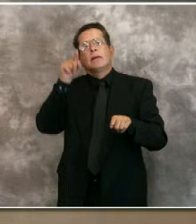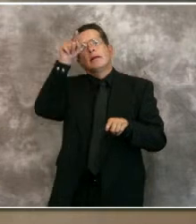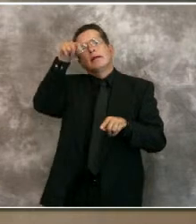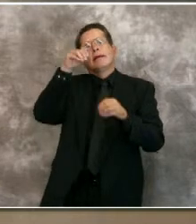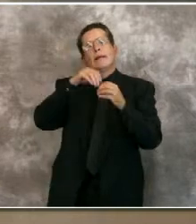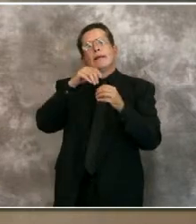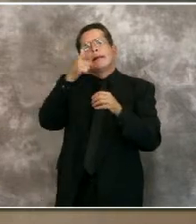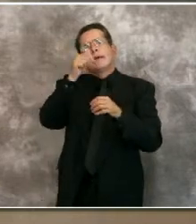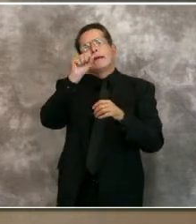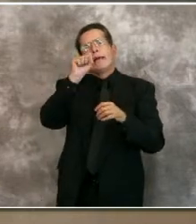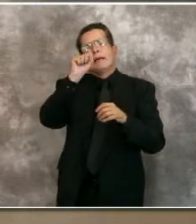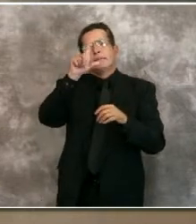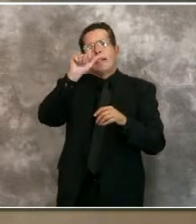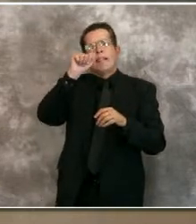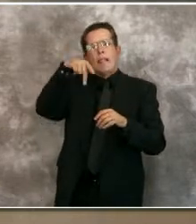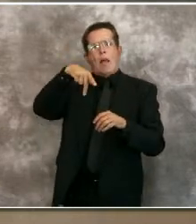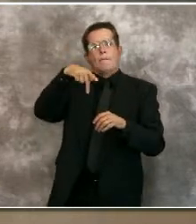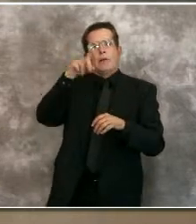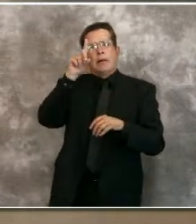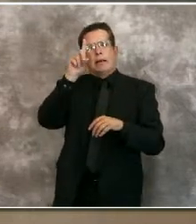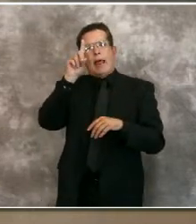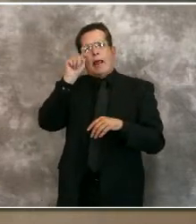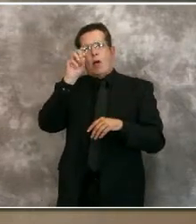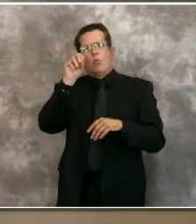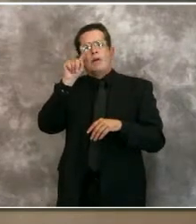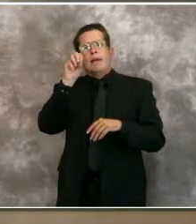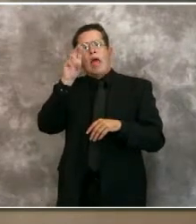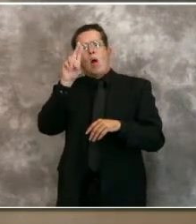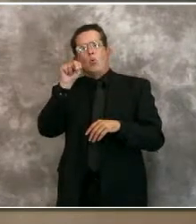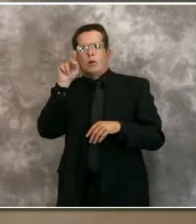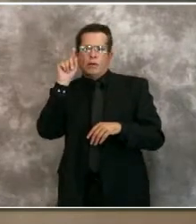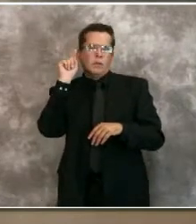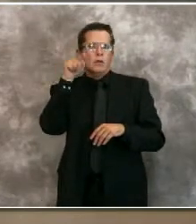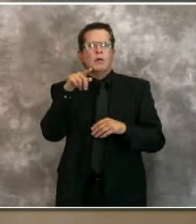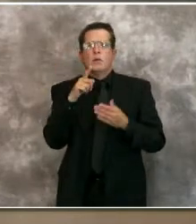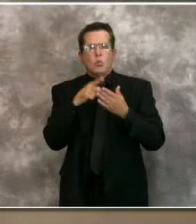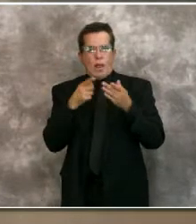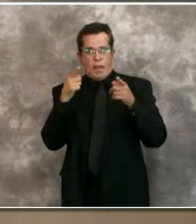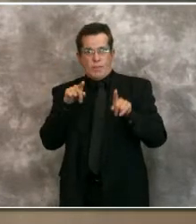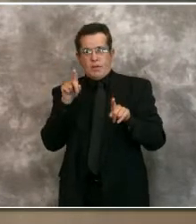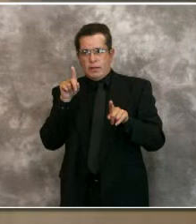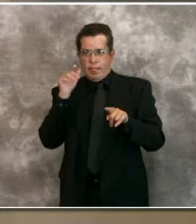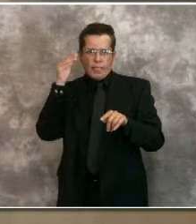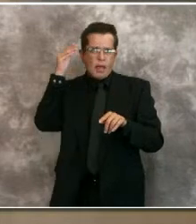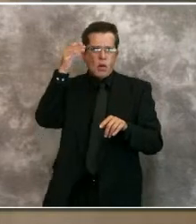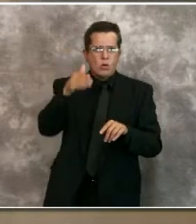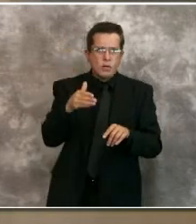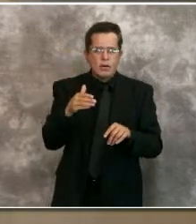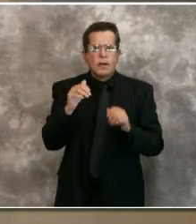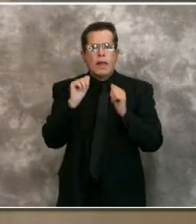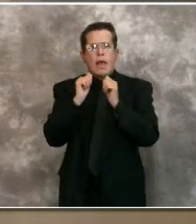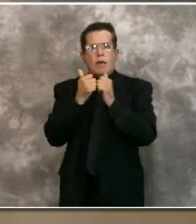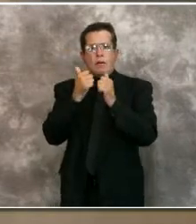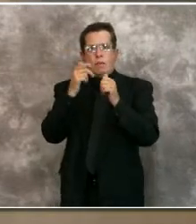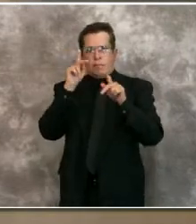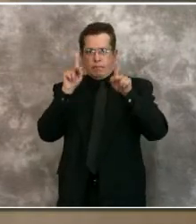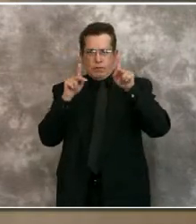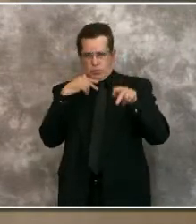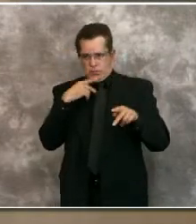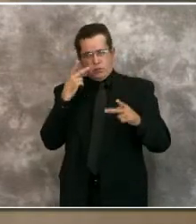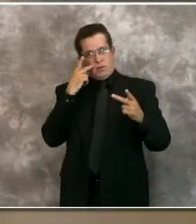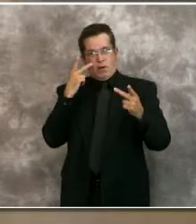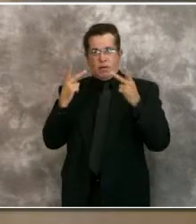and elsewhere. I think you said by the city in collaboration with your office to get folks who were very